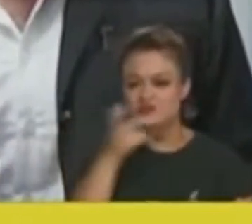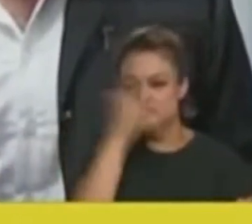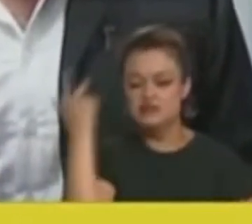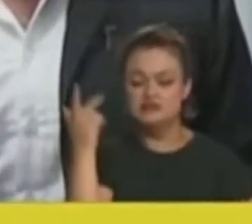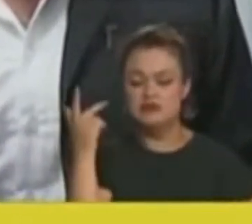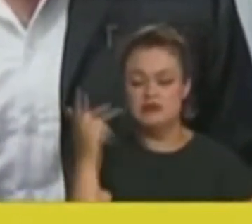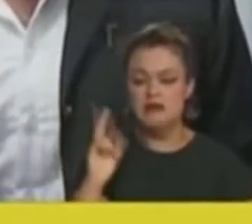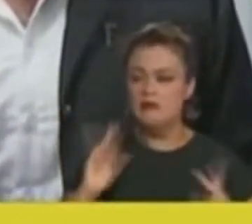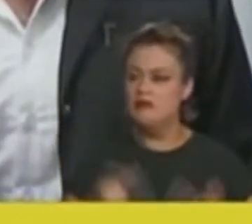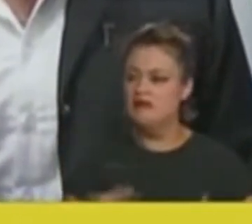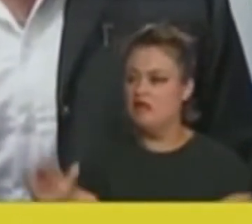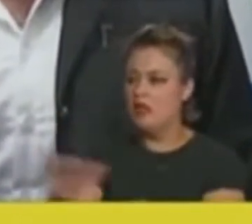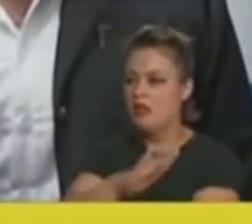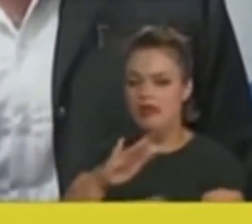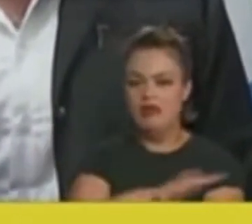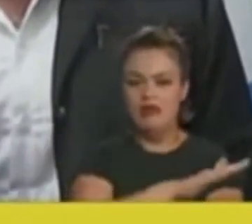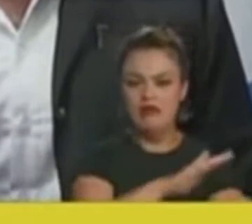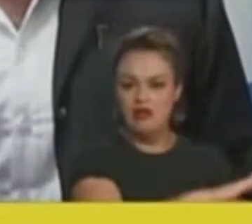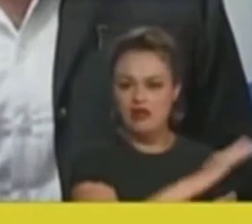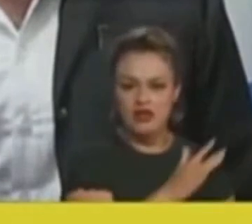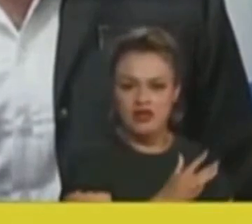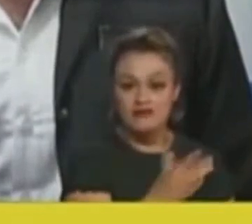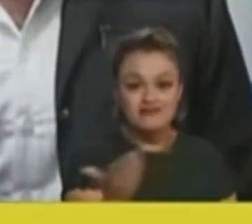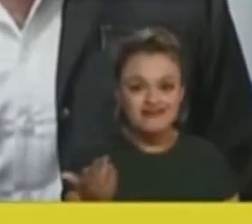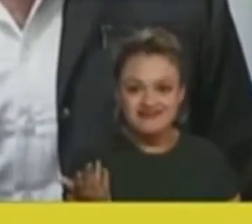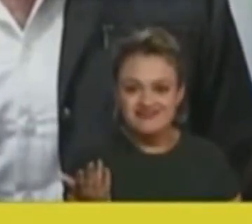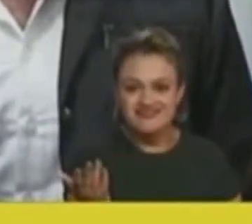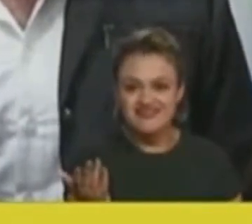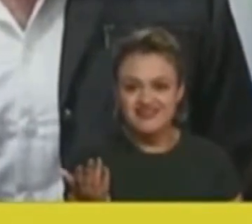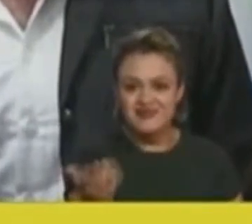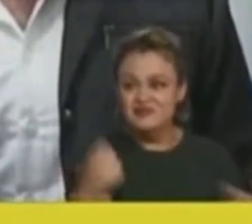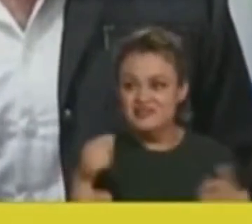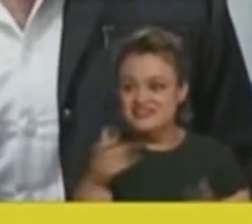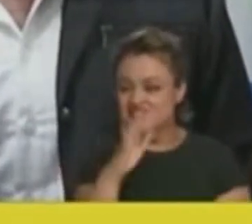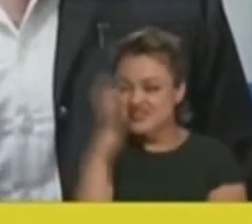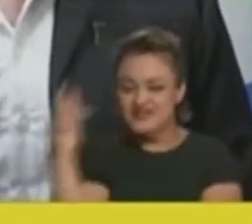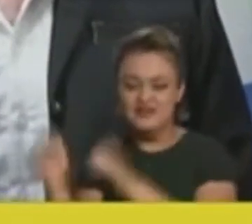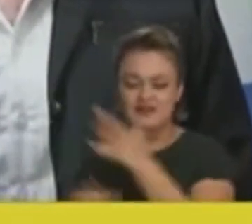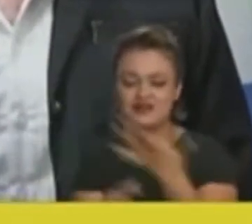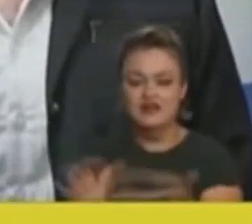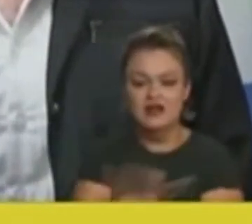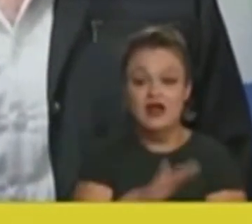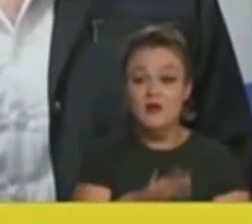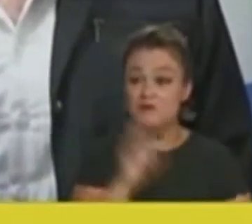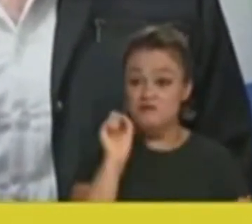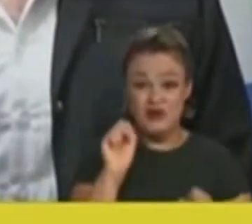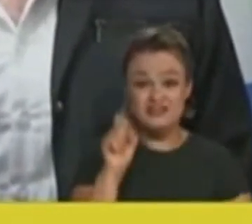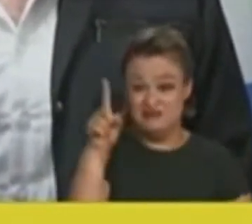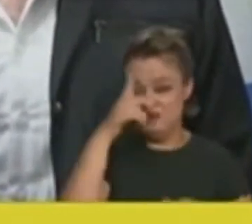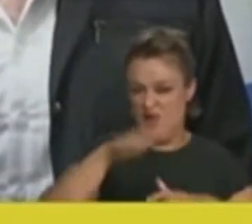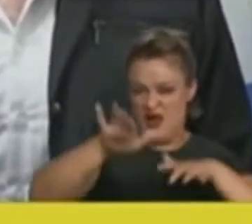A lot of people in Brasilia, perhaps they were garimpeiros, illegal garimpeiros.